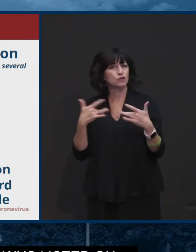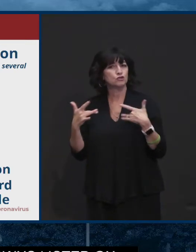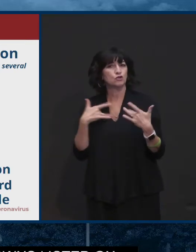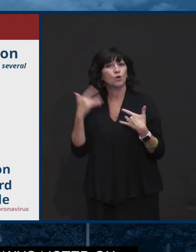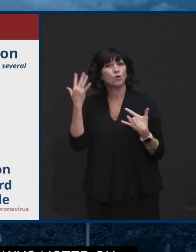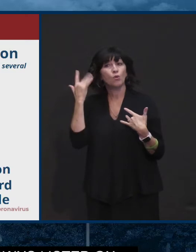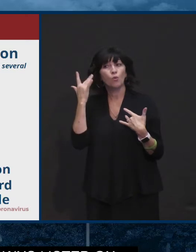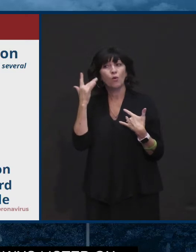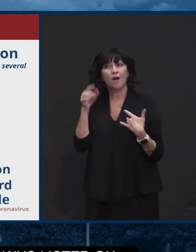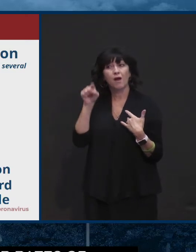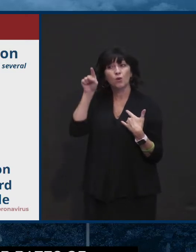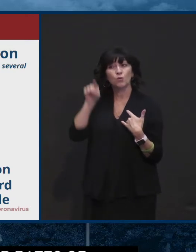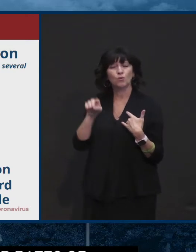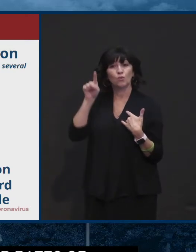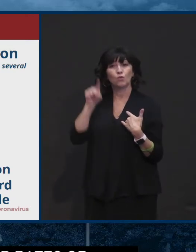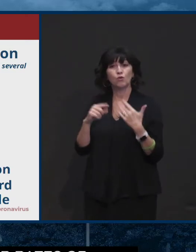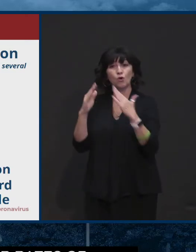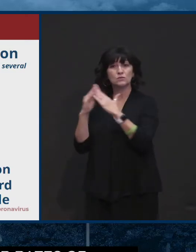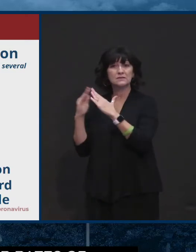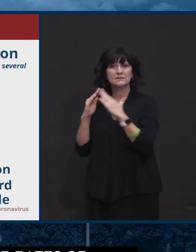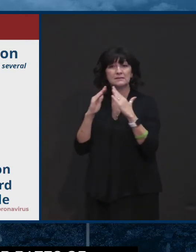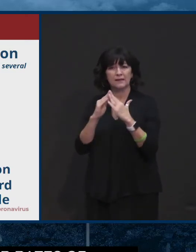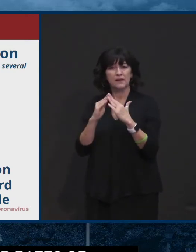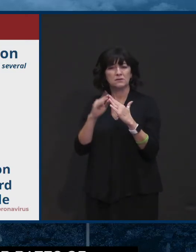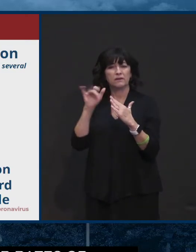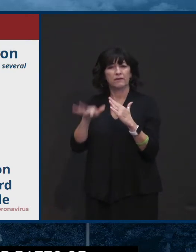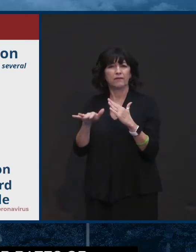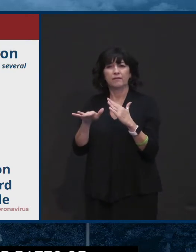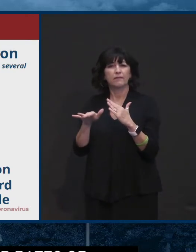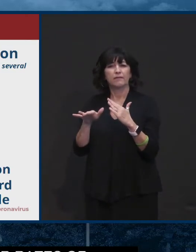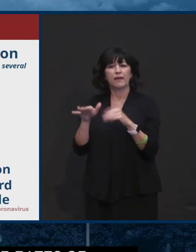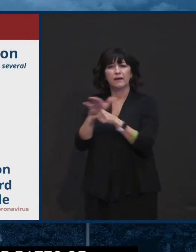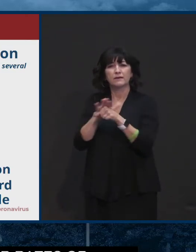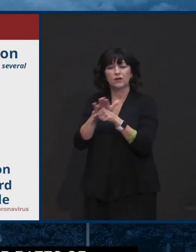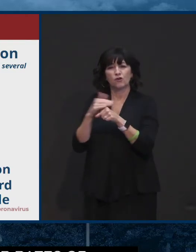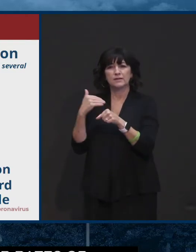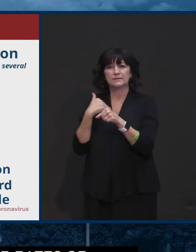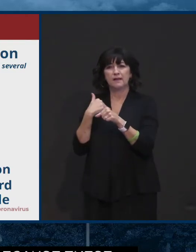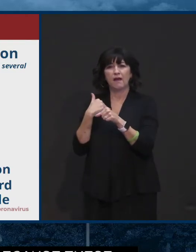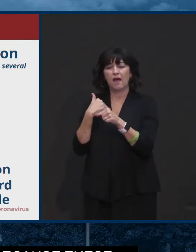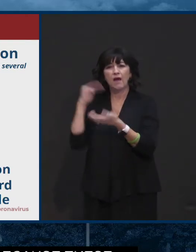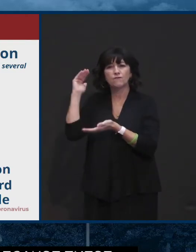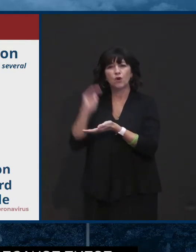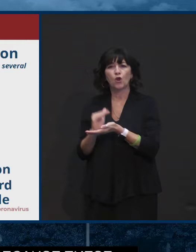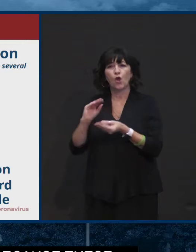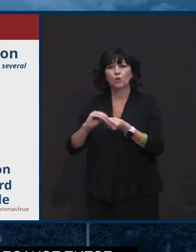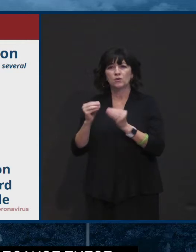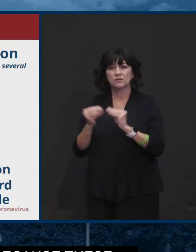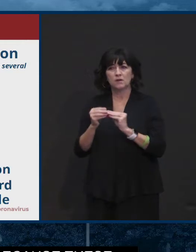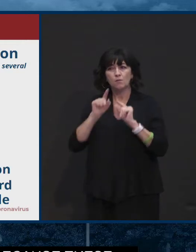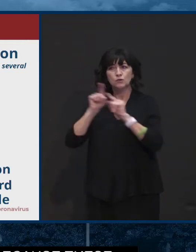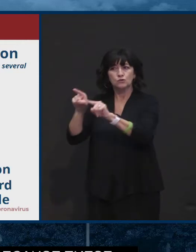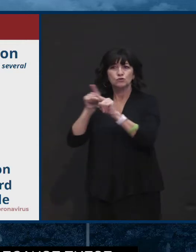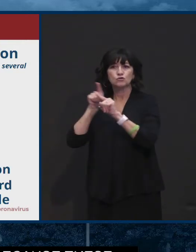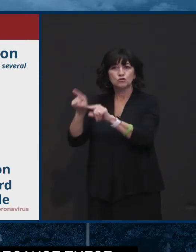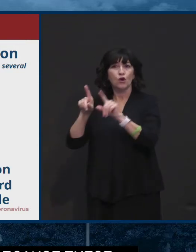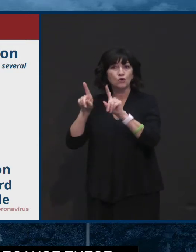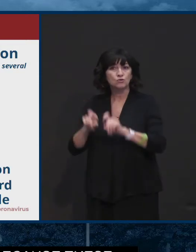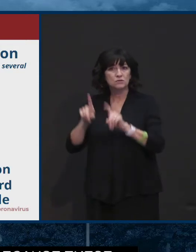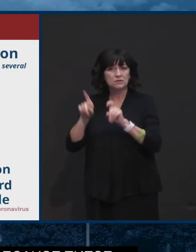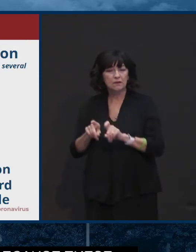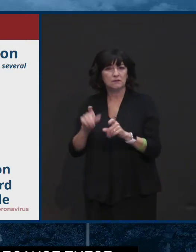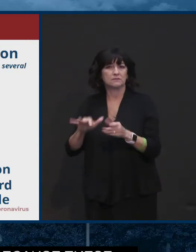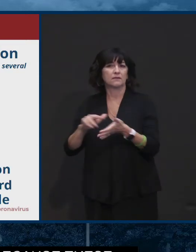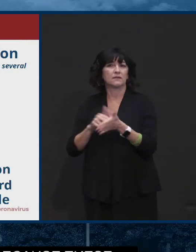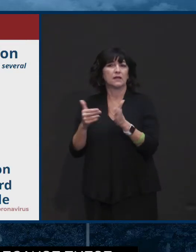have lower numbers of people who are coming out to testing events. And so we think due to that, we probably are undercounting the number of